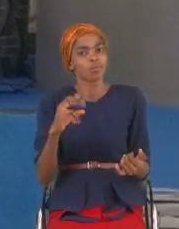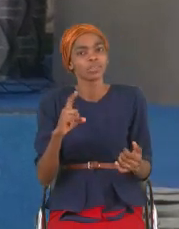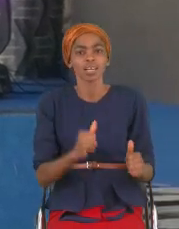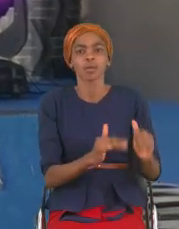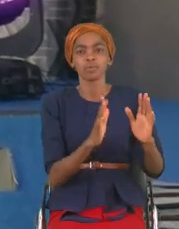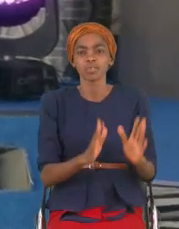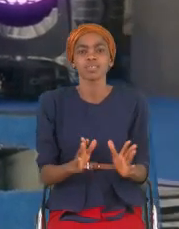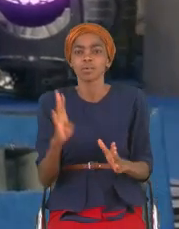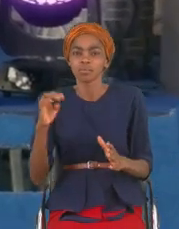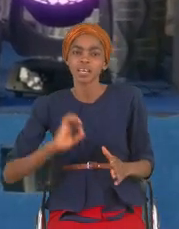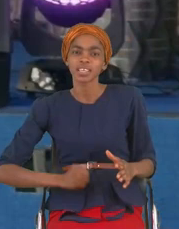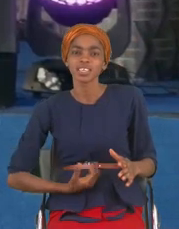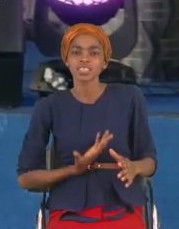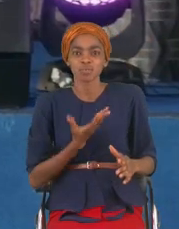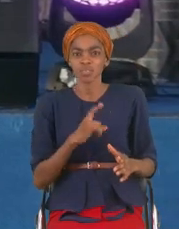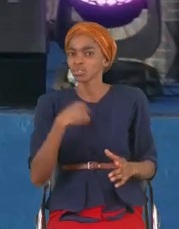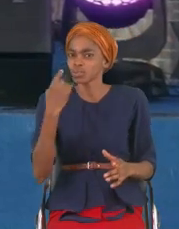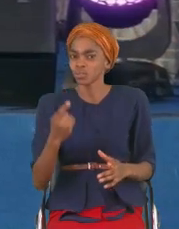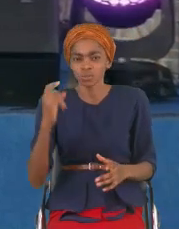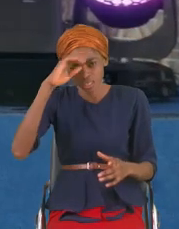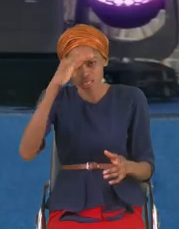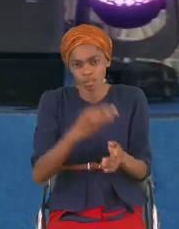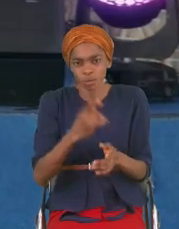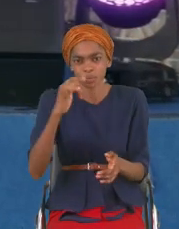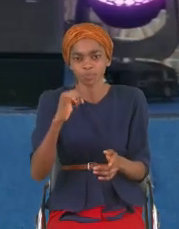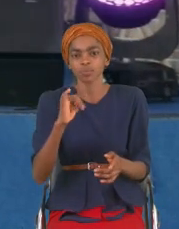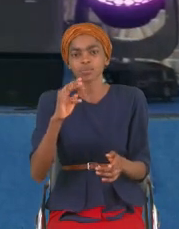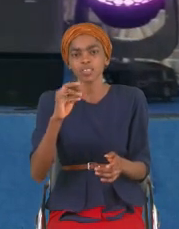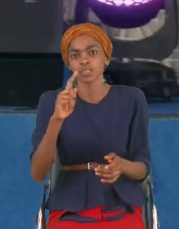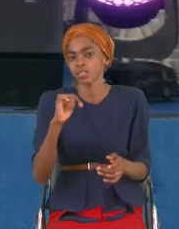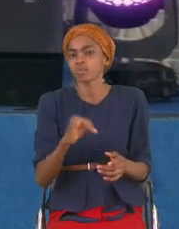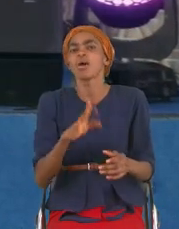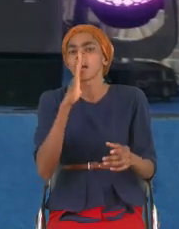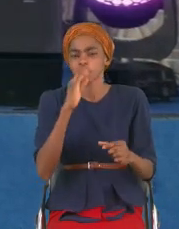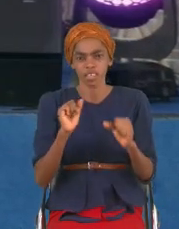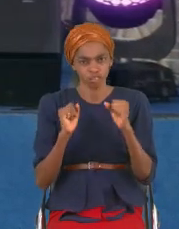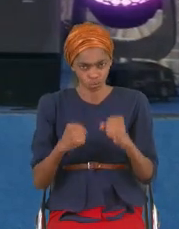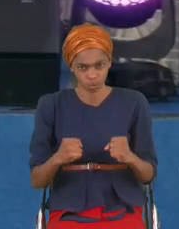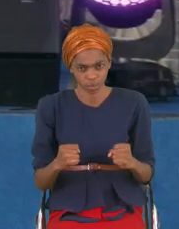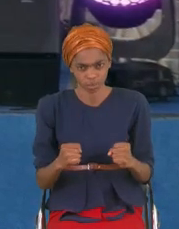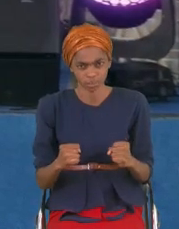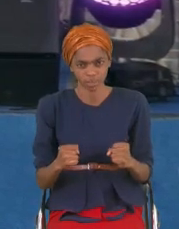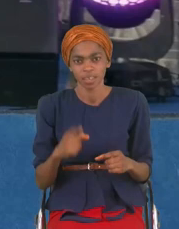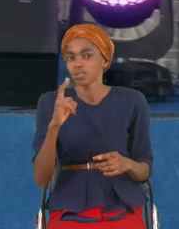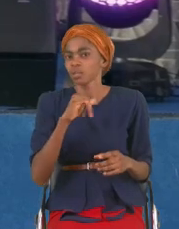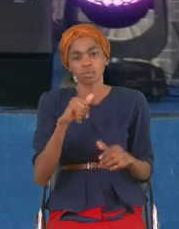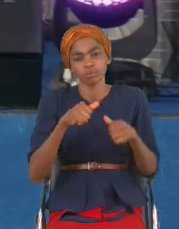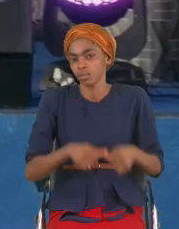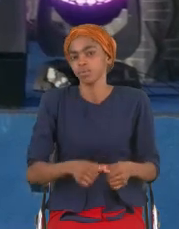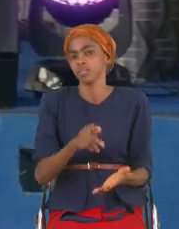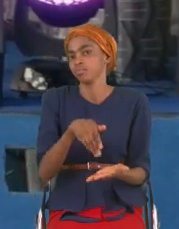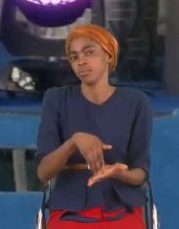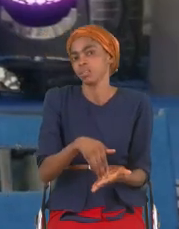by inspiration, told his son Timothy, be strong. You can't remain weak and